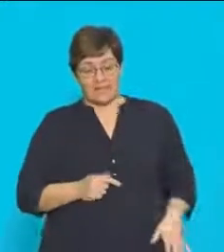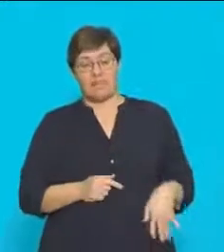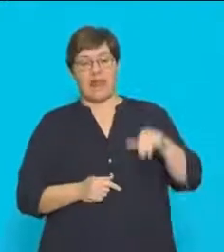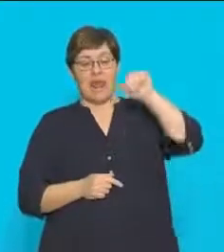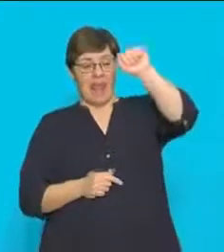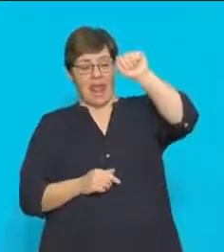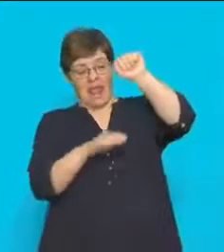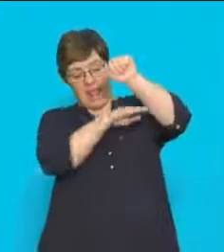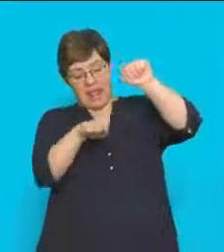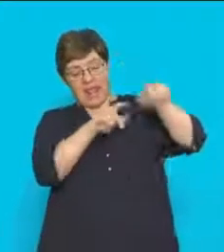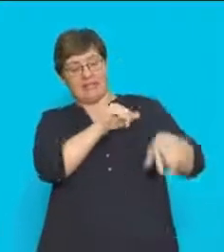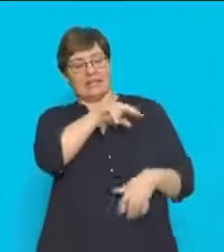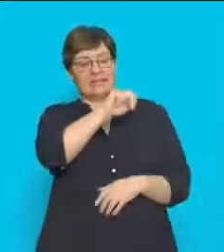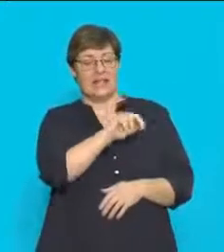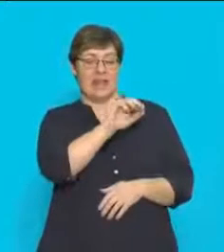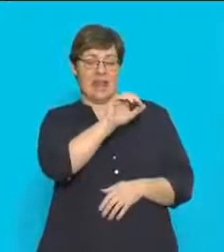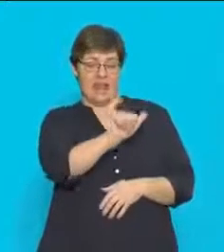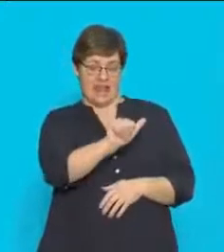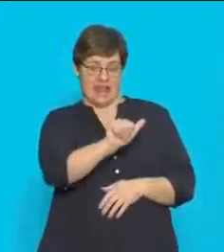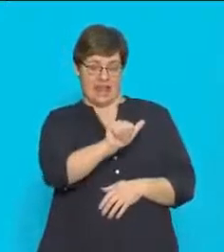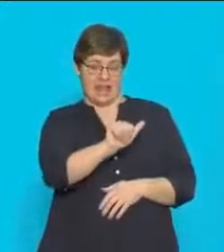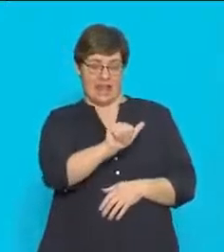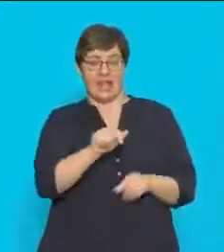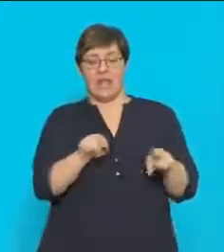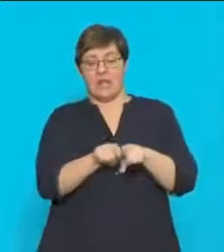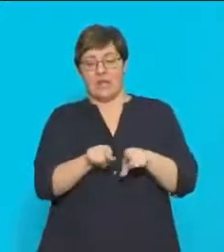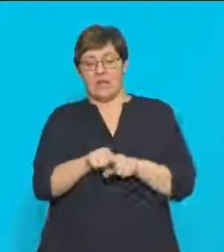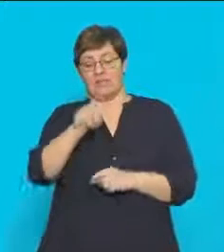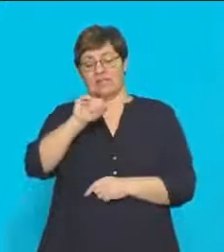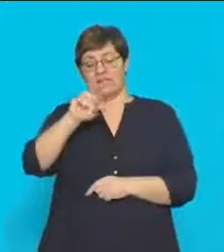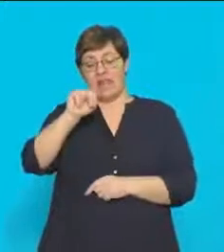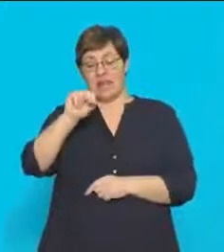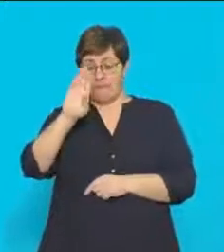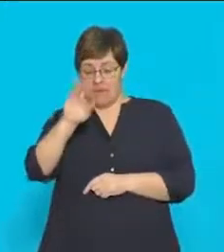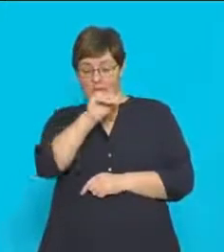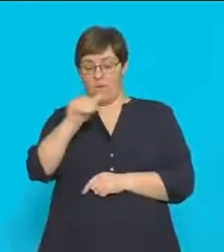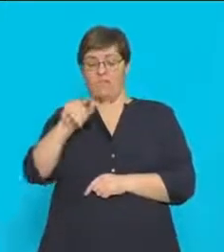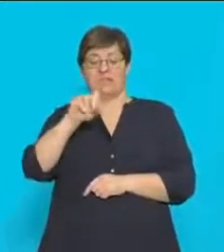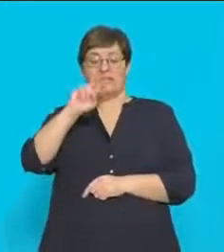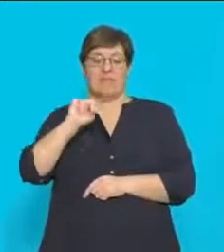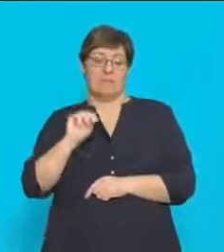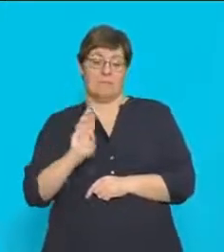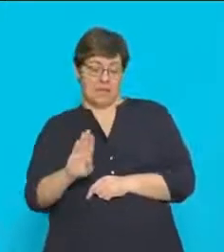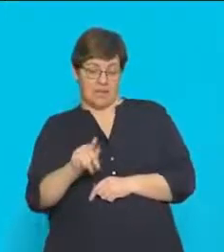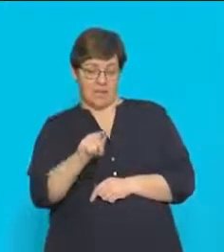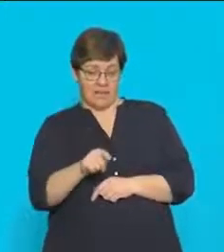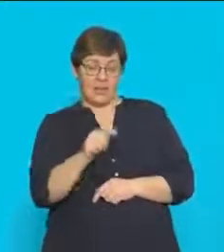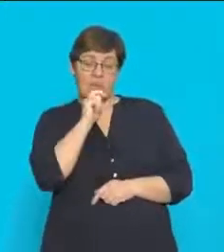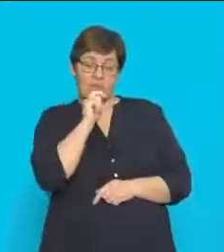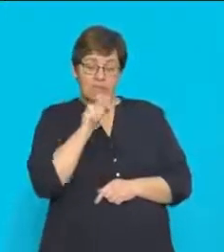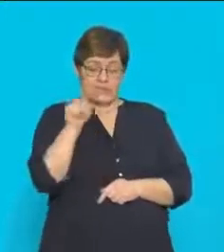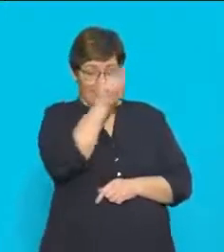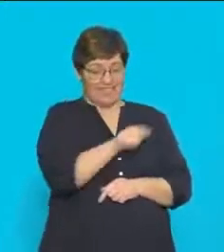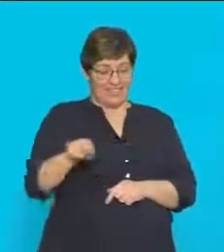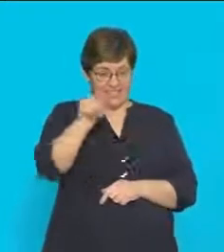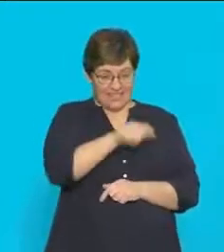side, we're going to use the version of the sine rule that requires this, that has the sides on top. So we're going to be using this